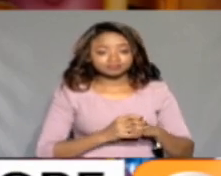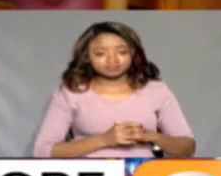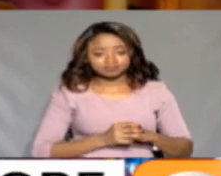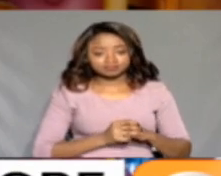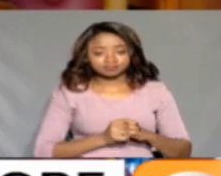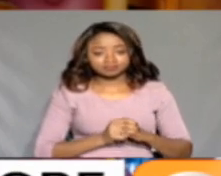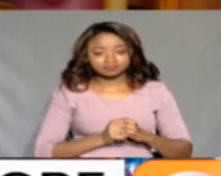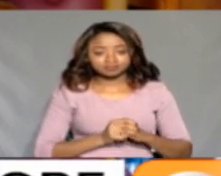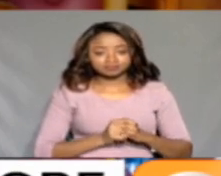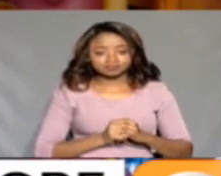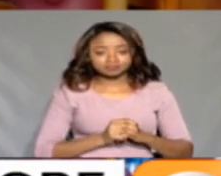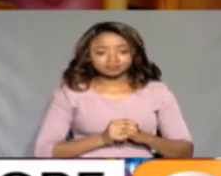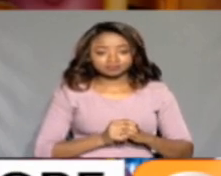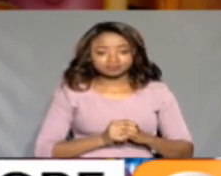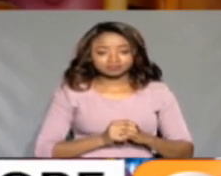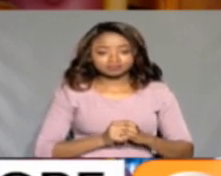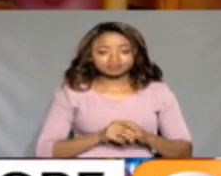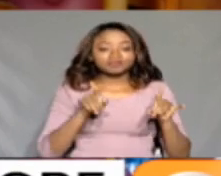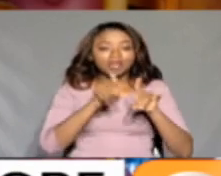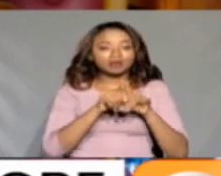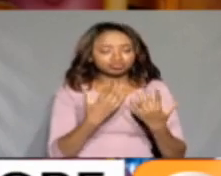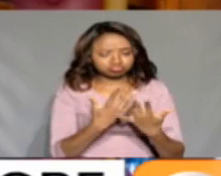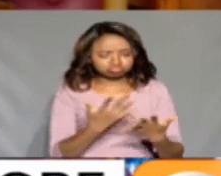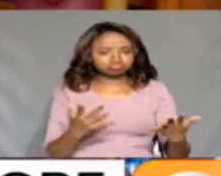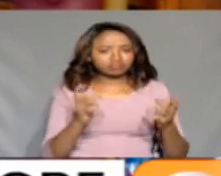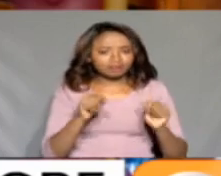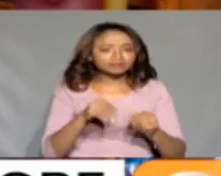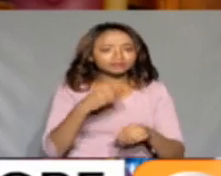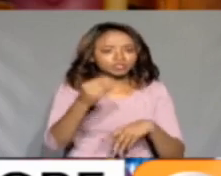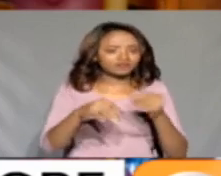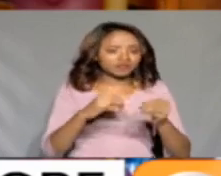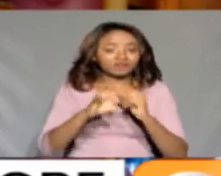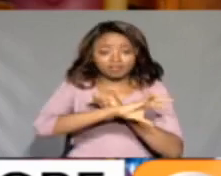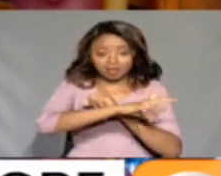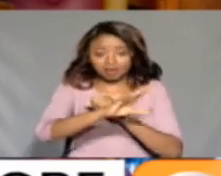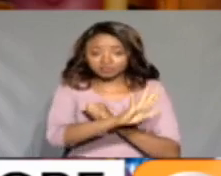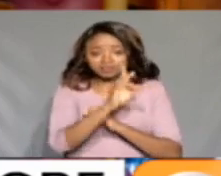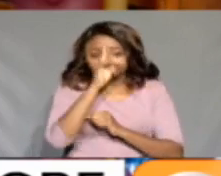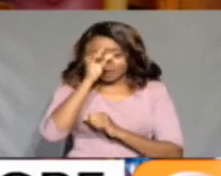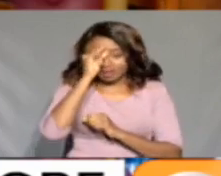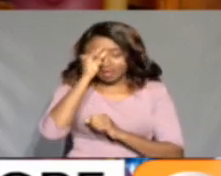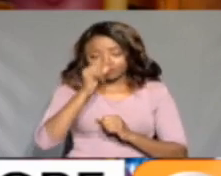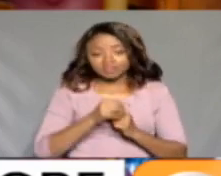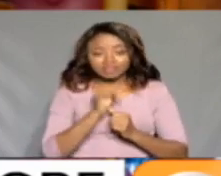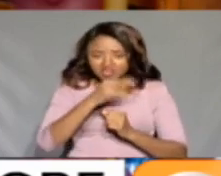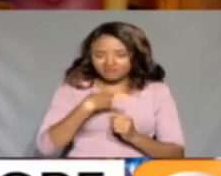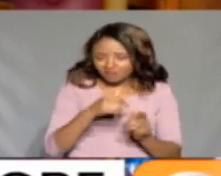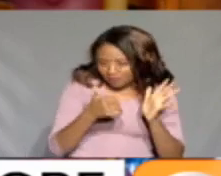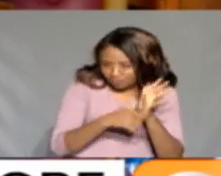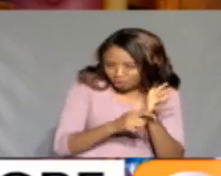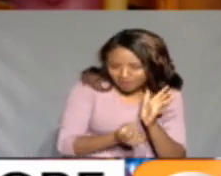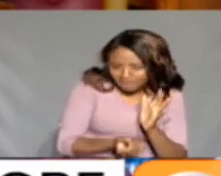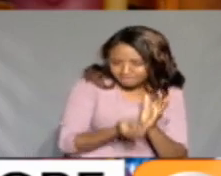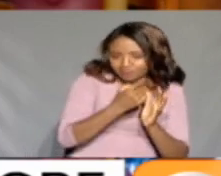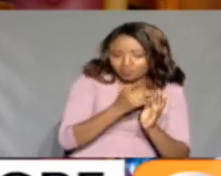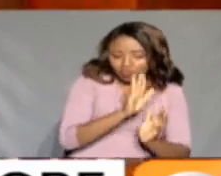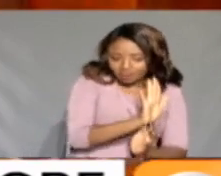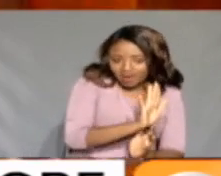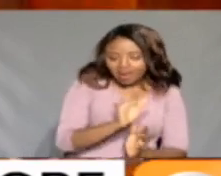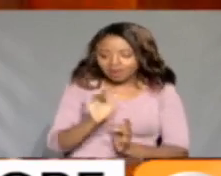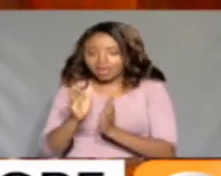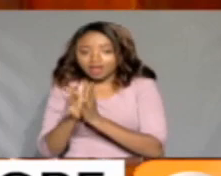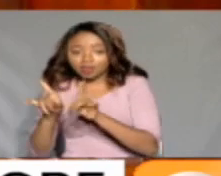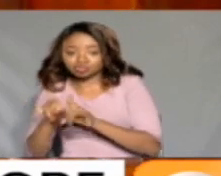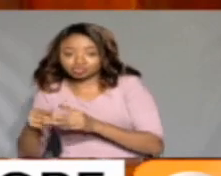the equipment was to be utilized in the county governments. Were there any contracts between the county governments and the suppliers?